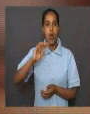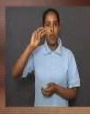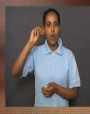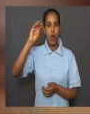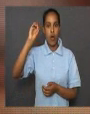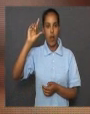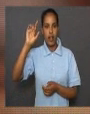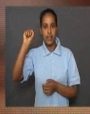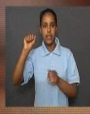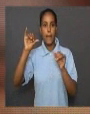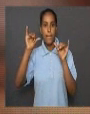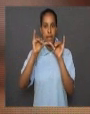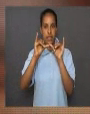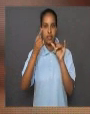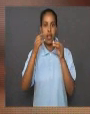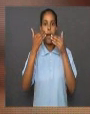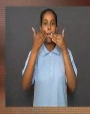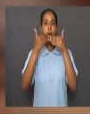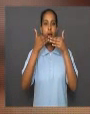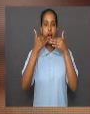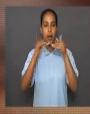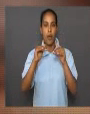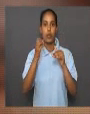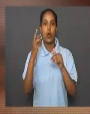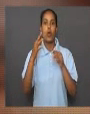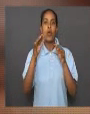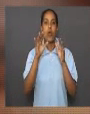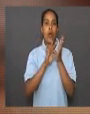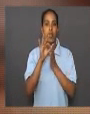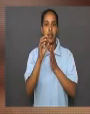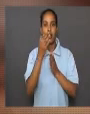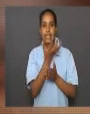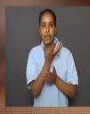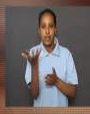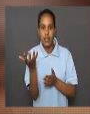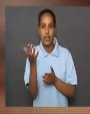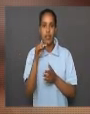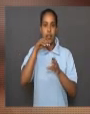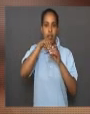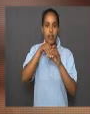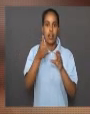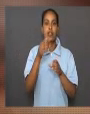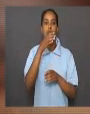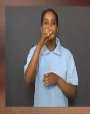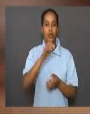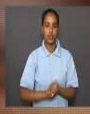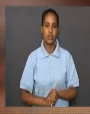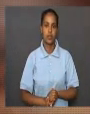Moles measure the amount or quantity of a substance in a